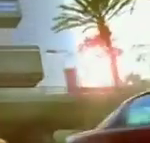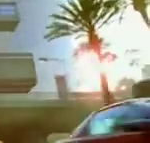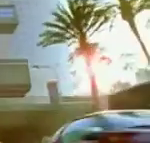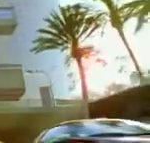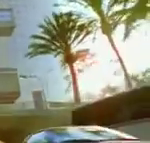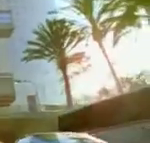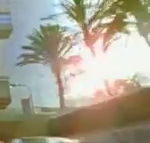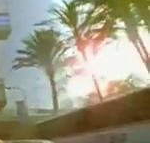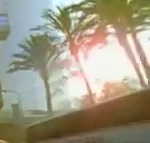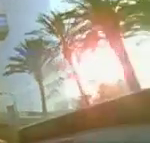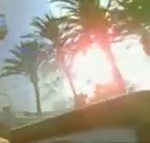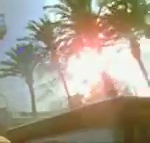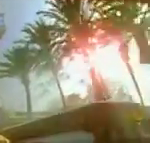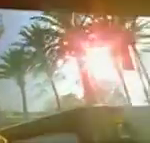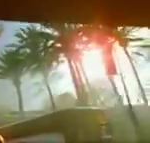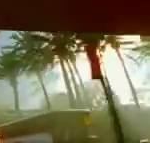Hoobs.